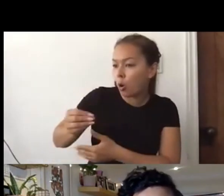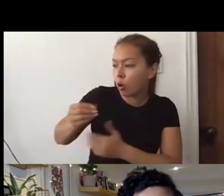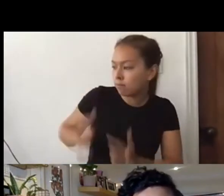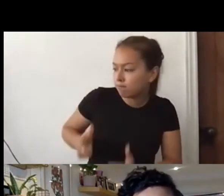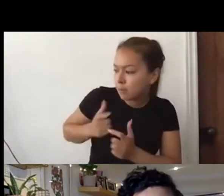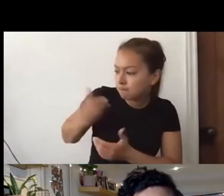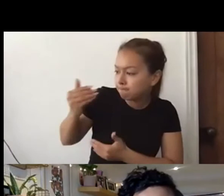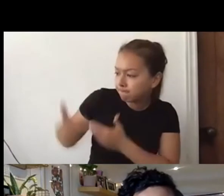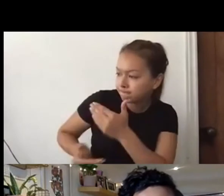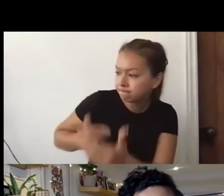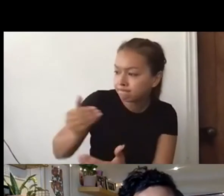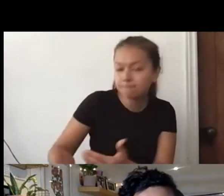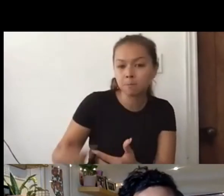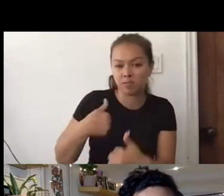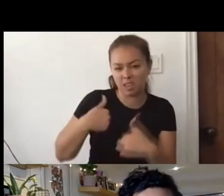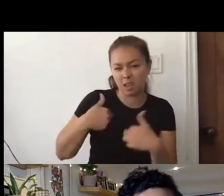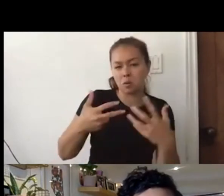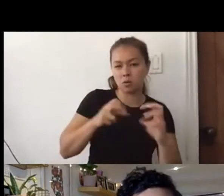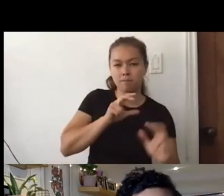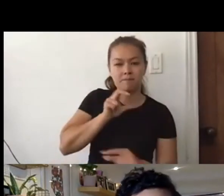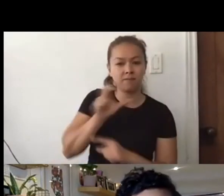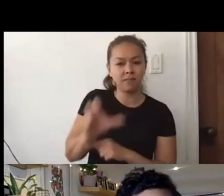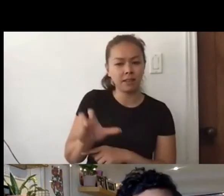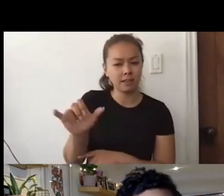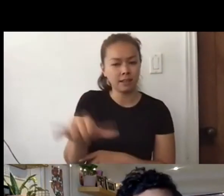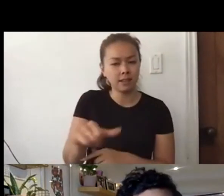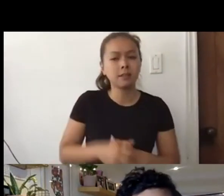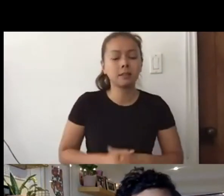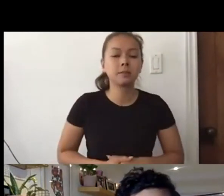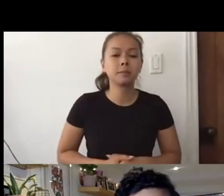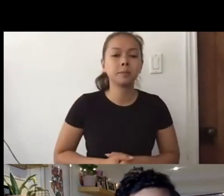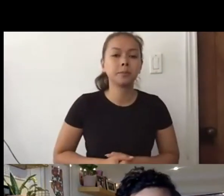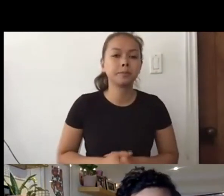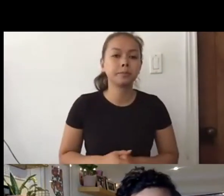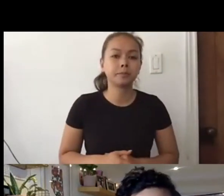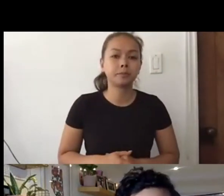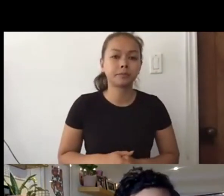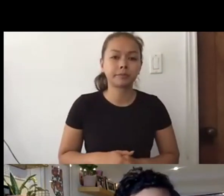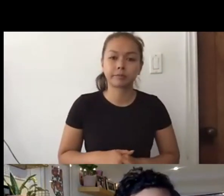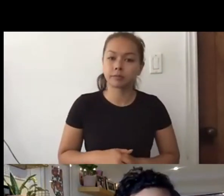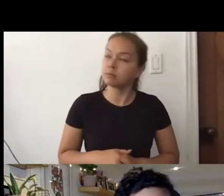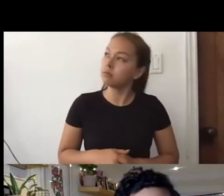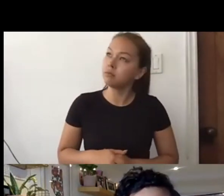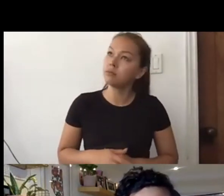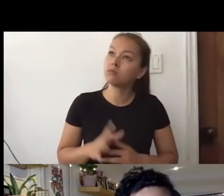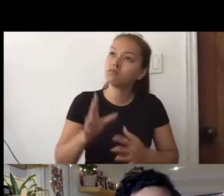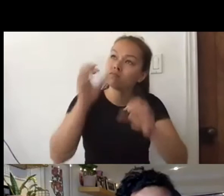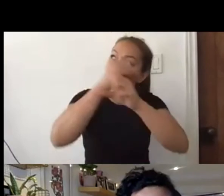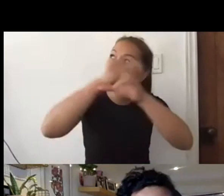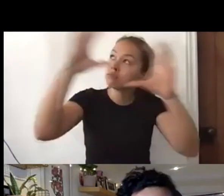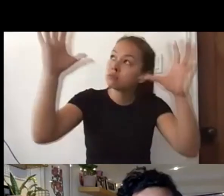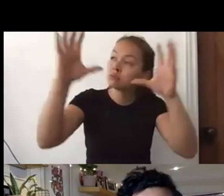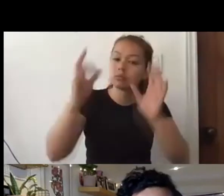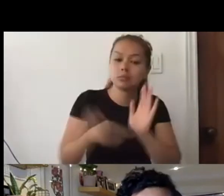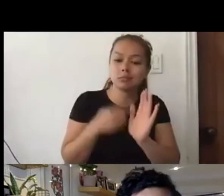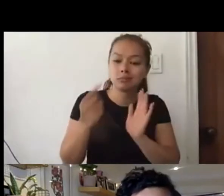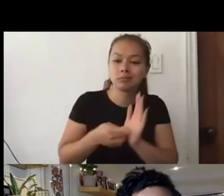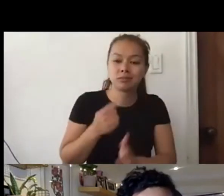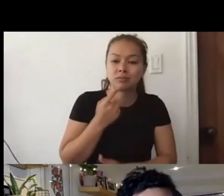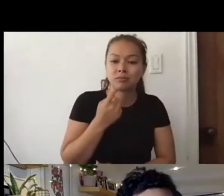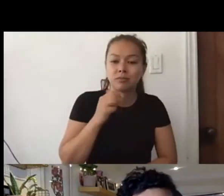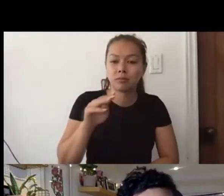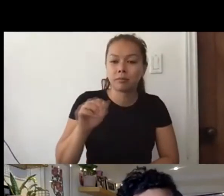in terms of, you know, some things you realize when evolving and addressing toxic masculinity, you also realize that it's